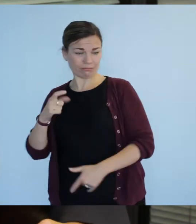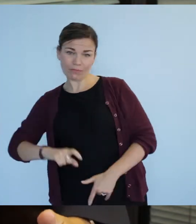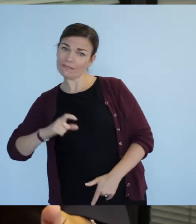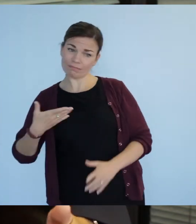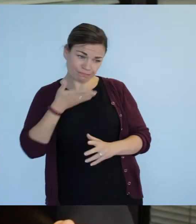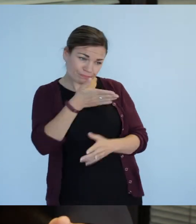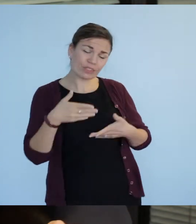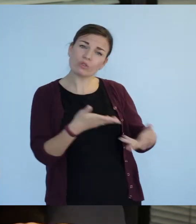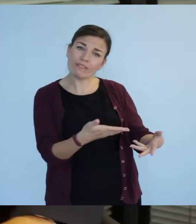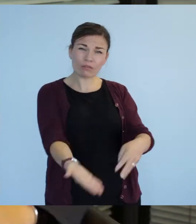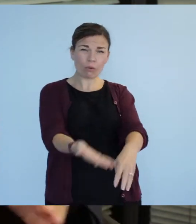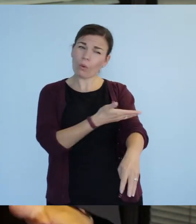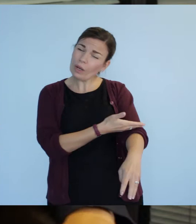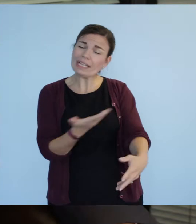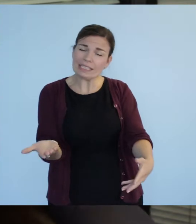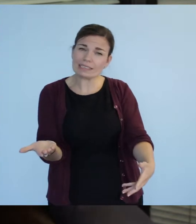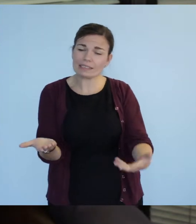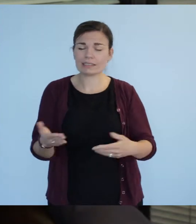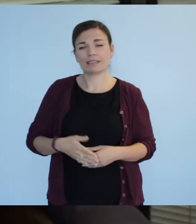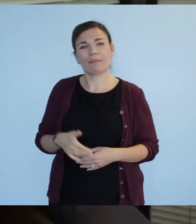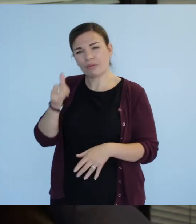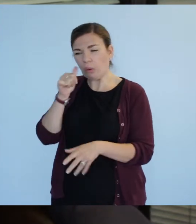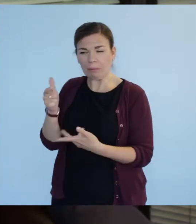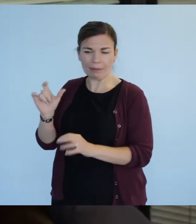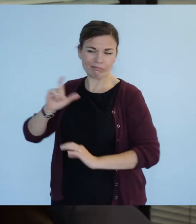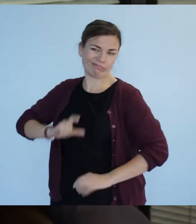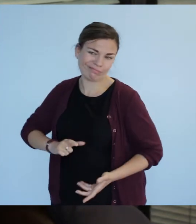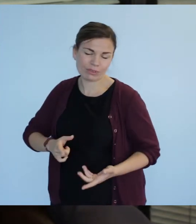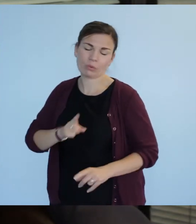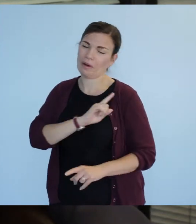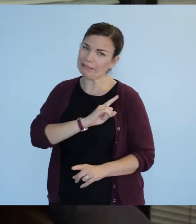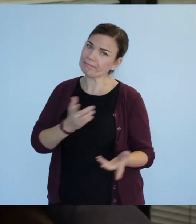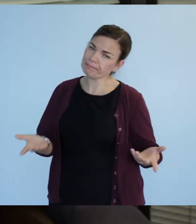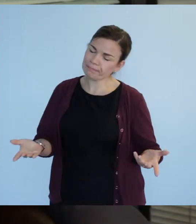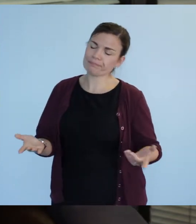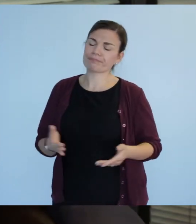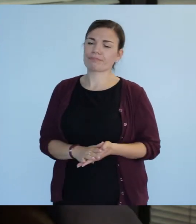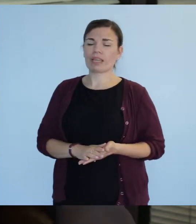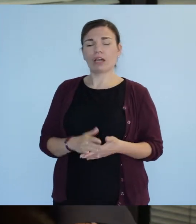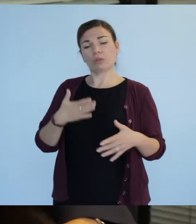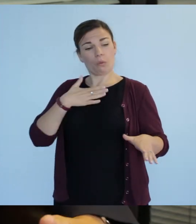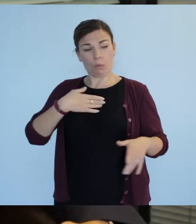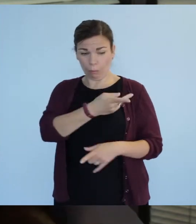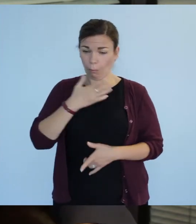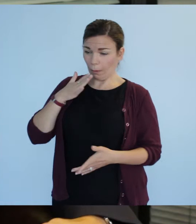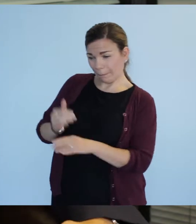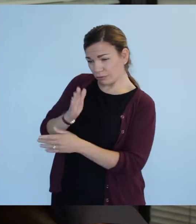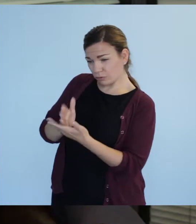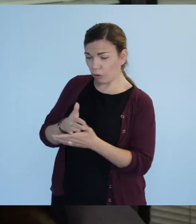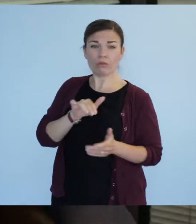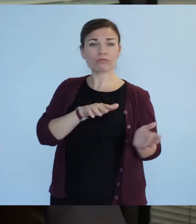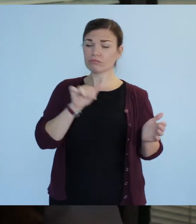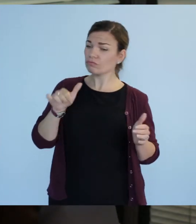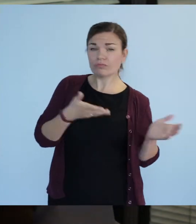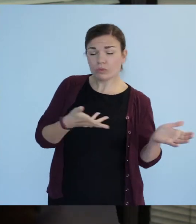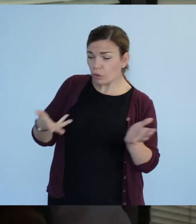services earlier on because of lack of confidence in that environment. So making sure that people have the right services at the